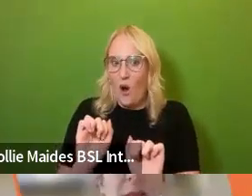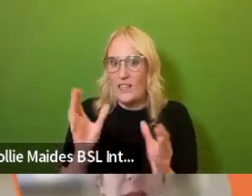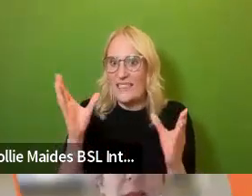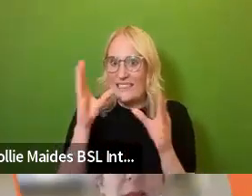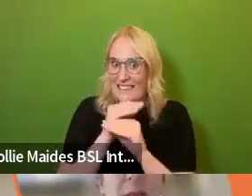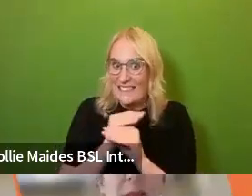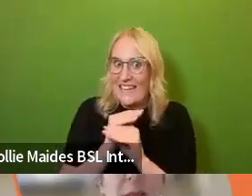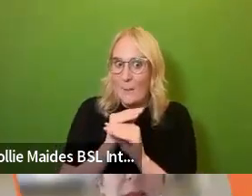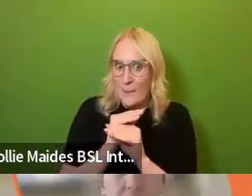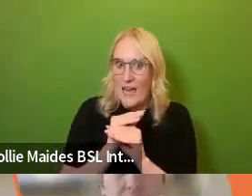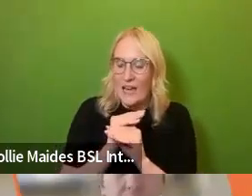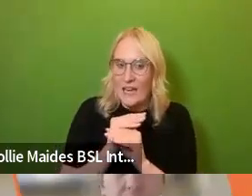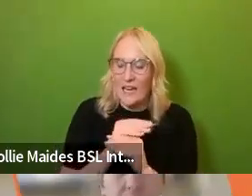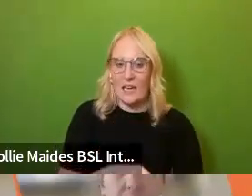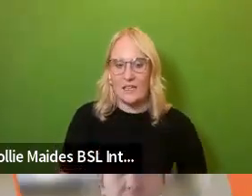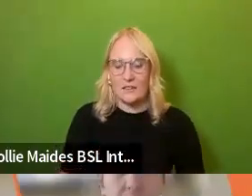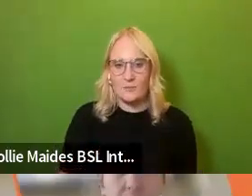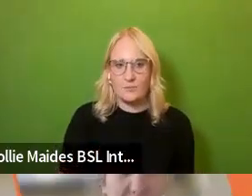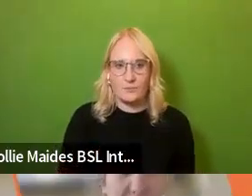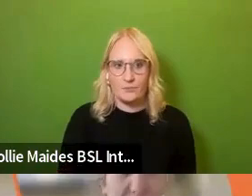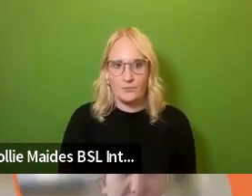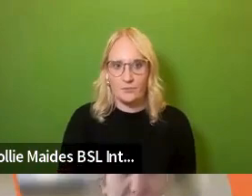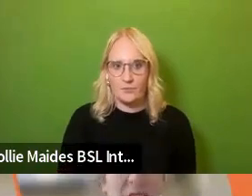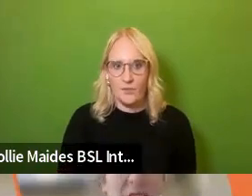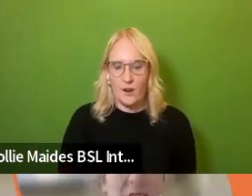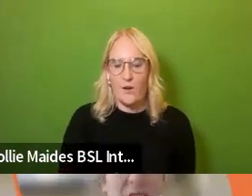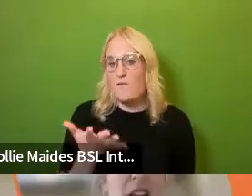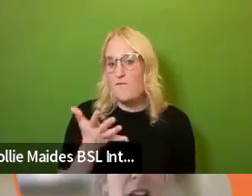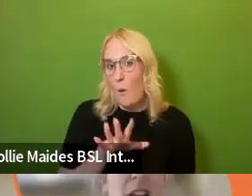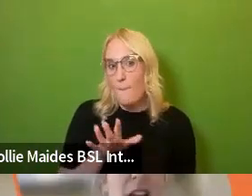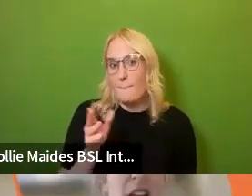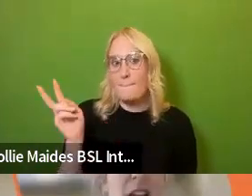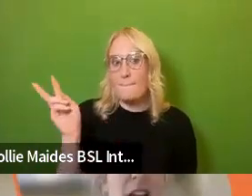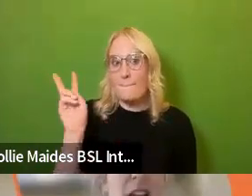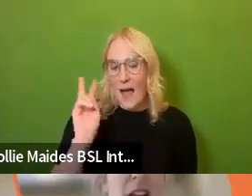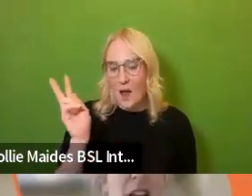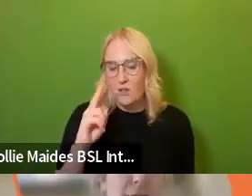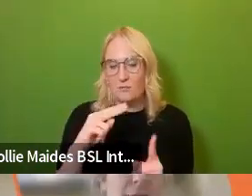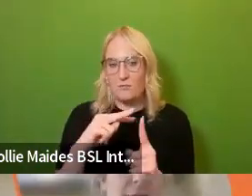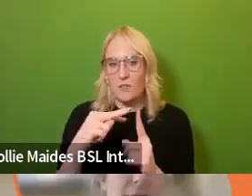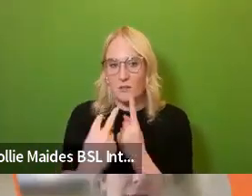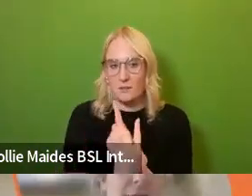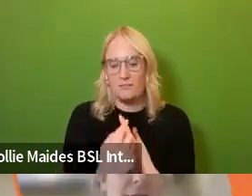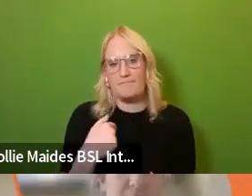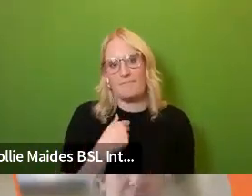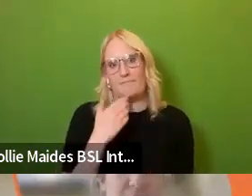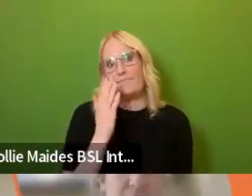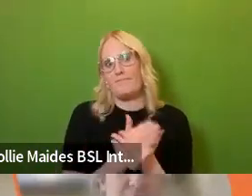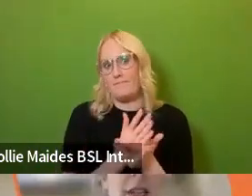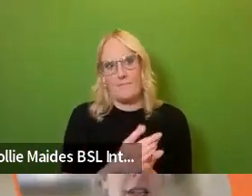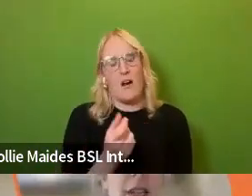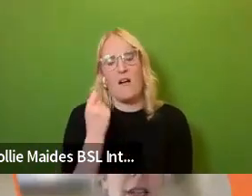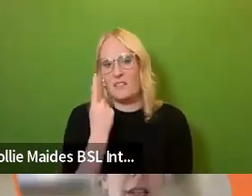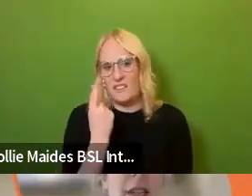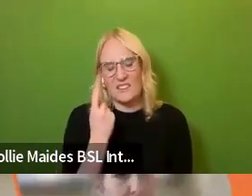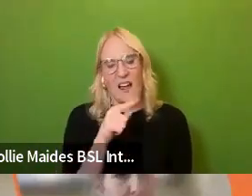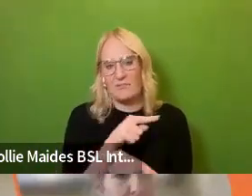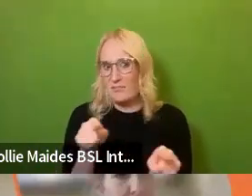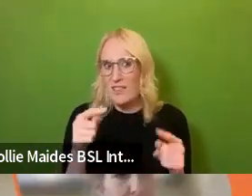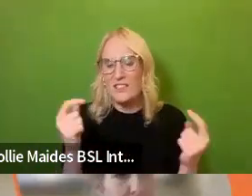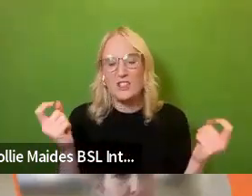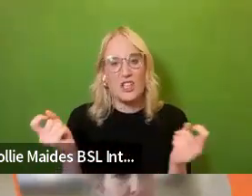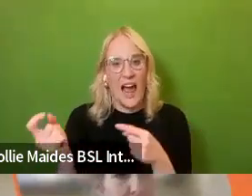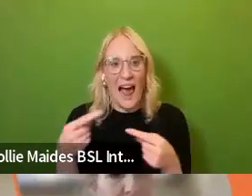asleep. So from a parent perspective, I absolutely understand these challenges,